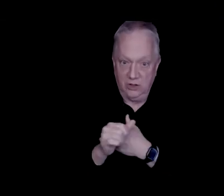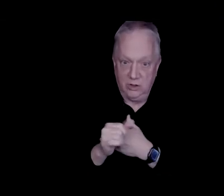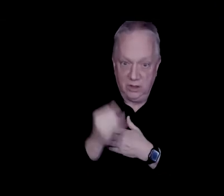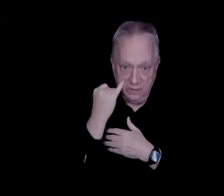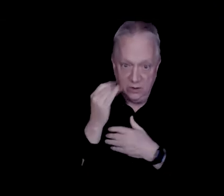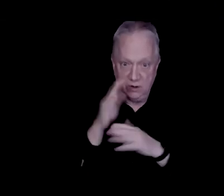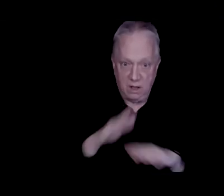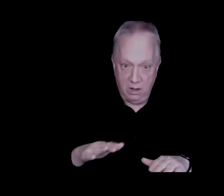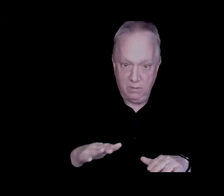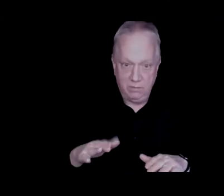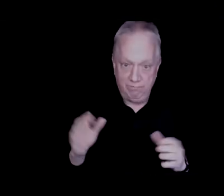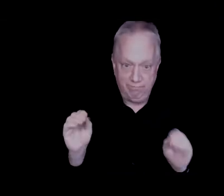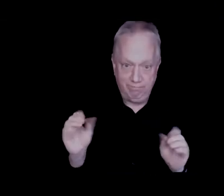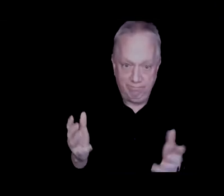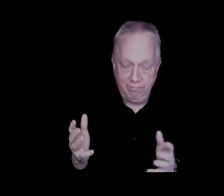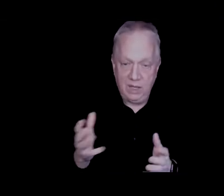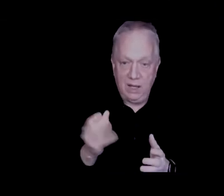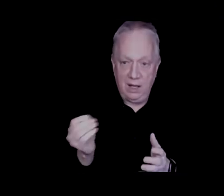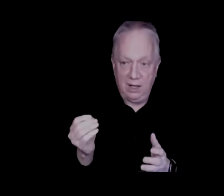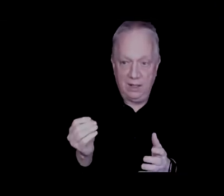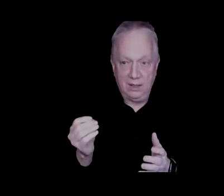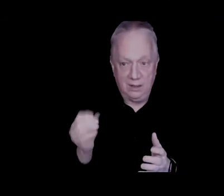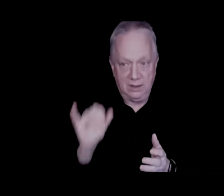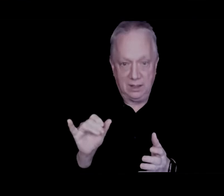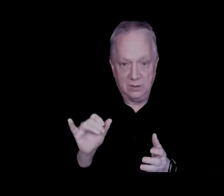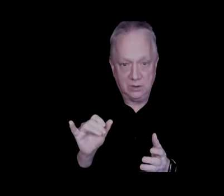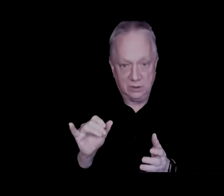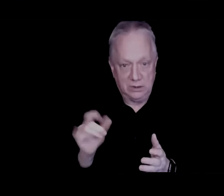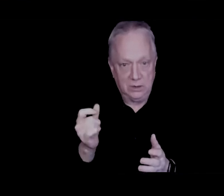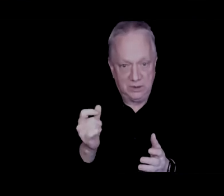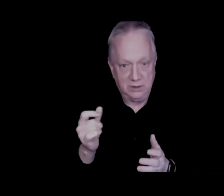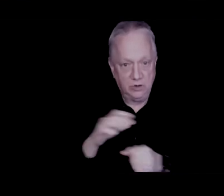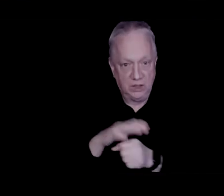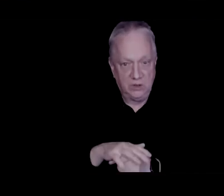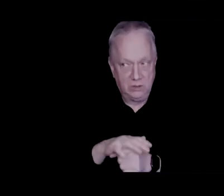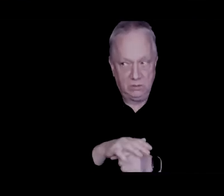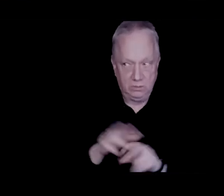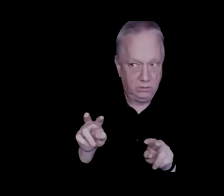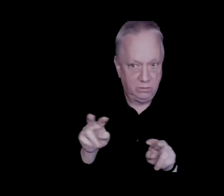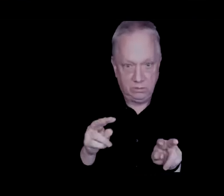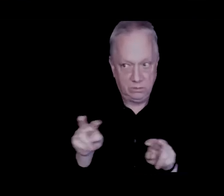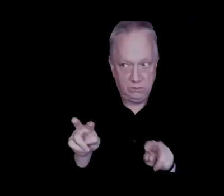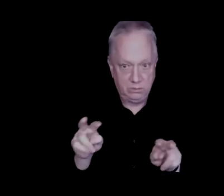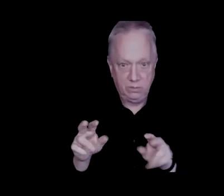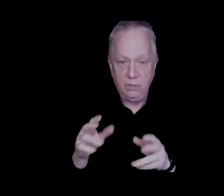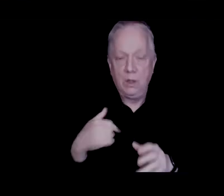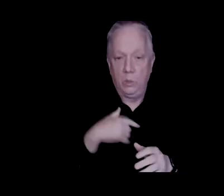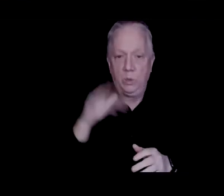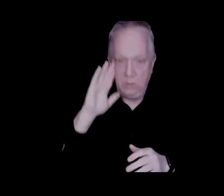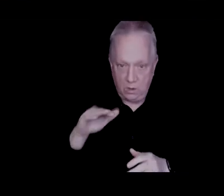calm. And this is what was a little bit stressful. And also, we know that